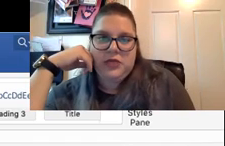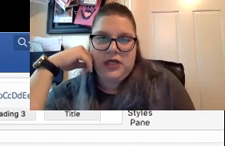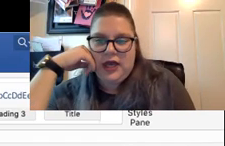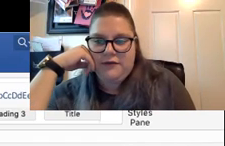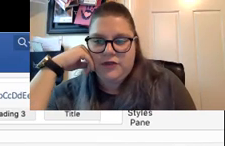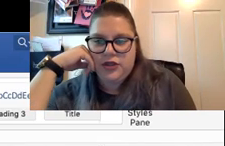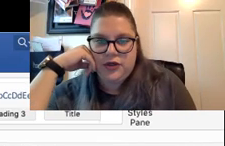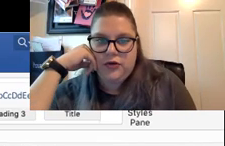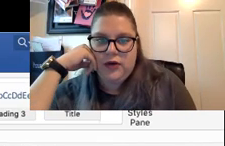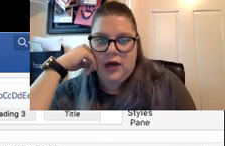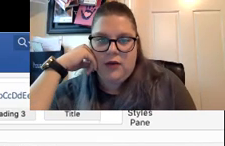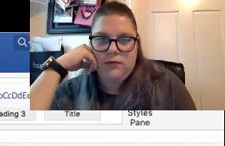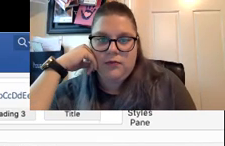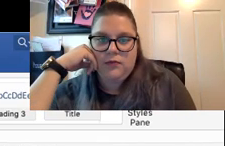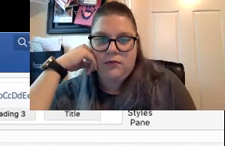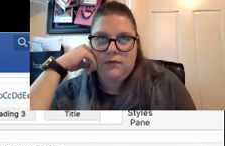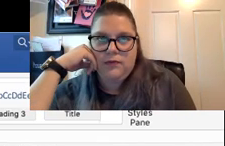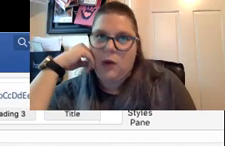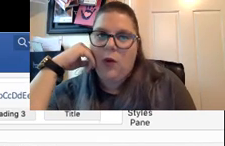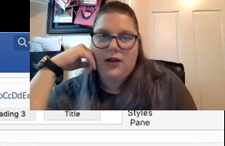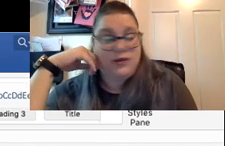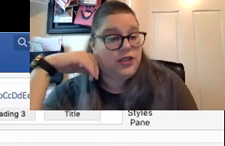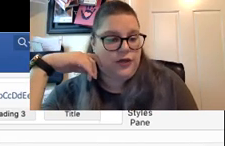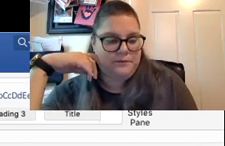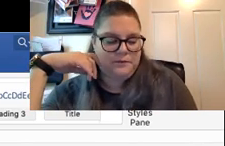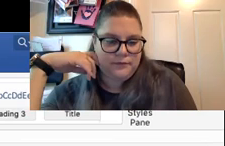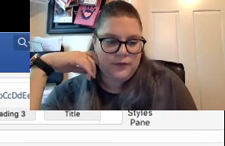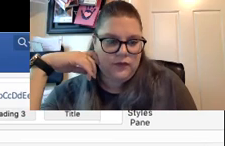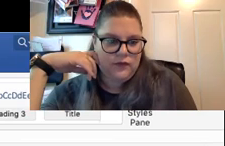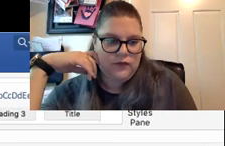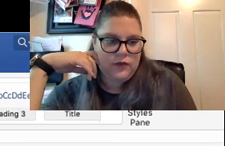to the PDF to show you what not to do.